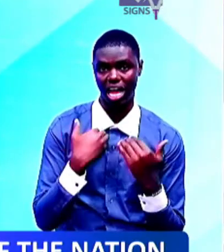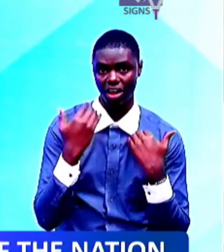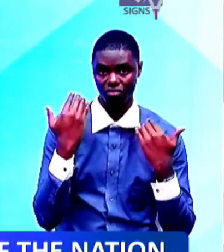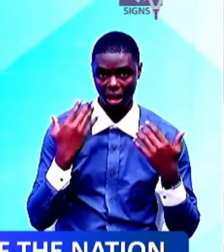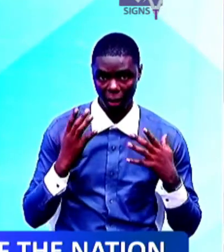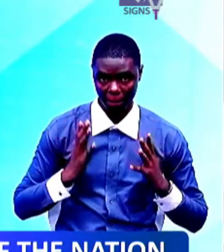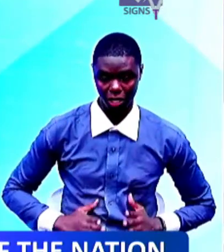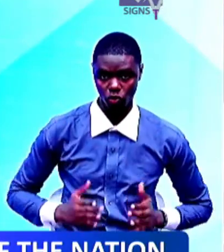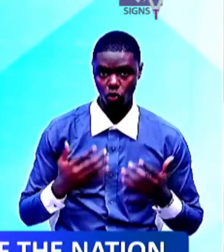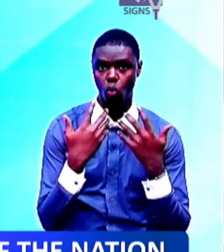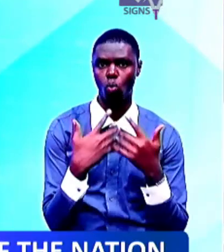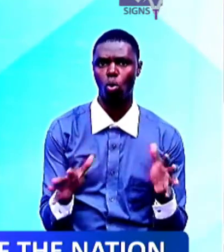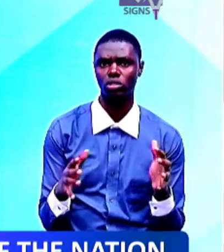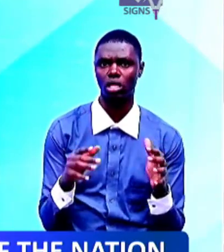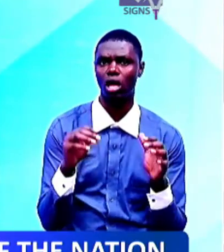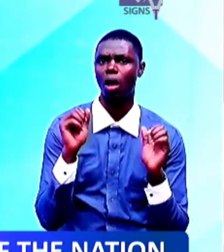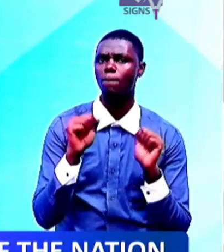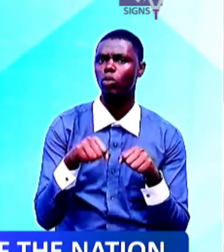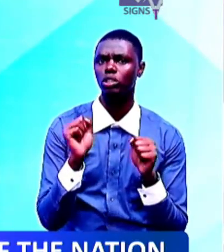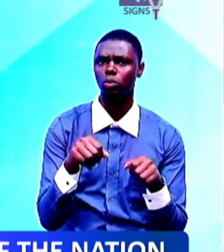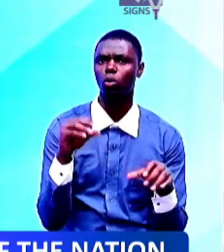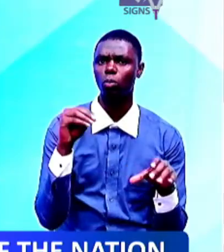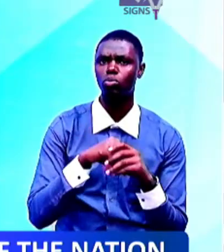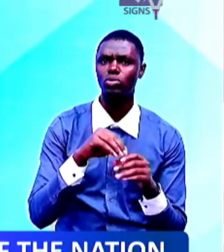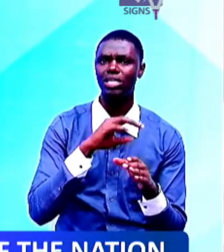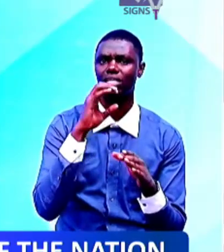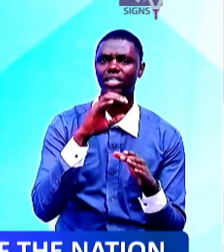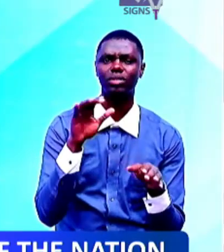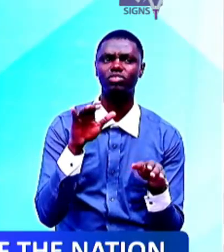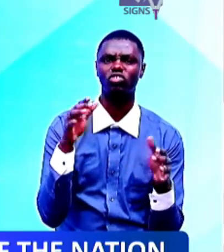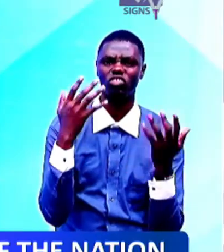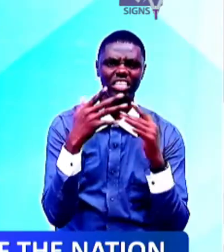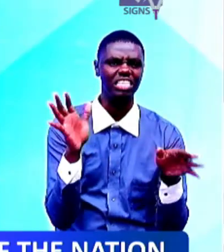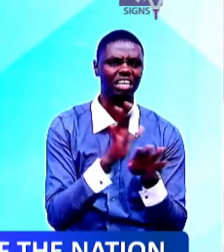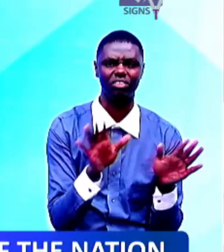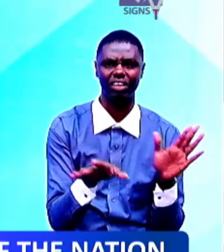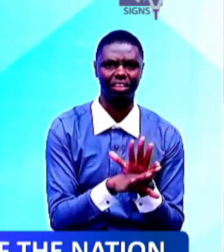to lose. Can't we just put an end to all of this and say,